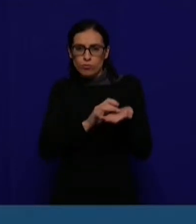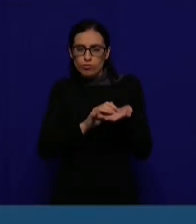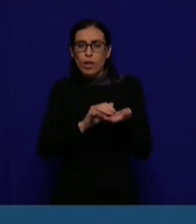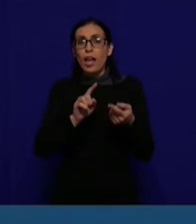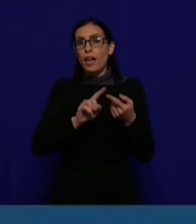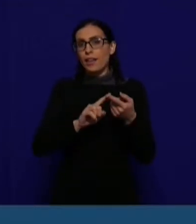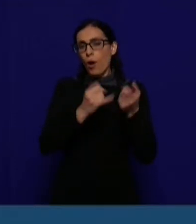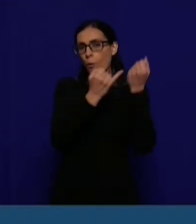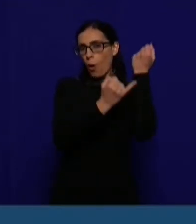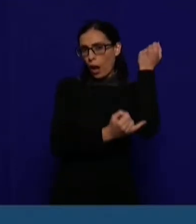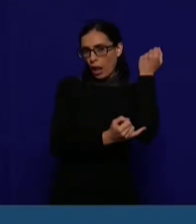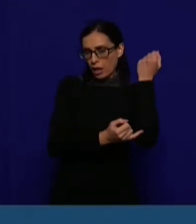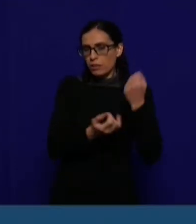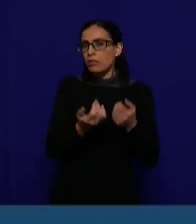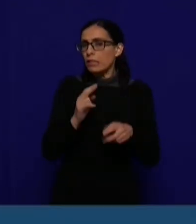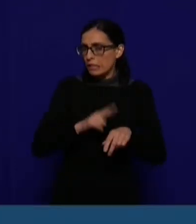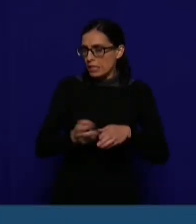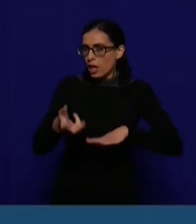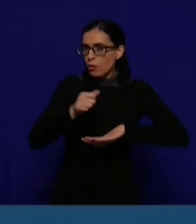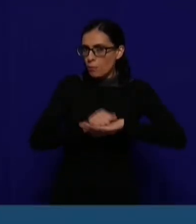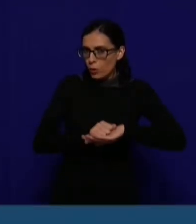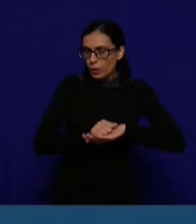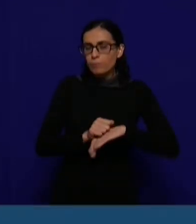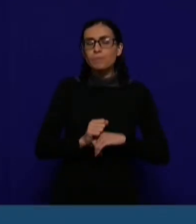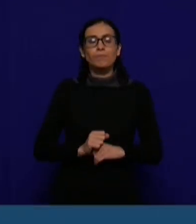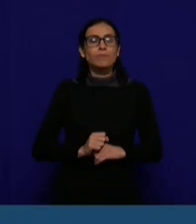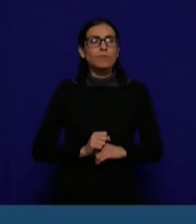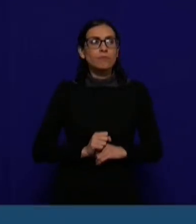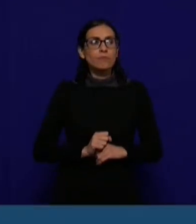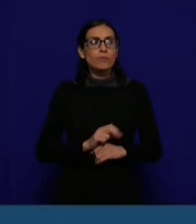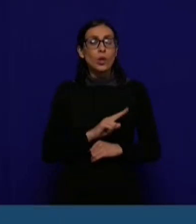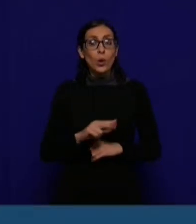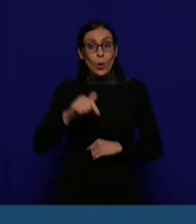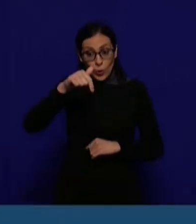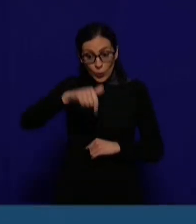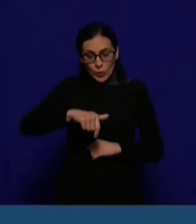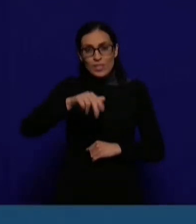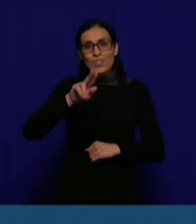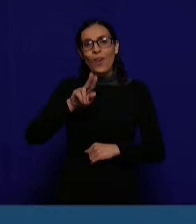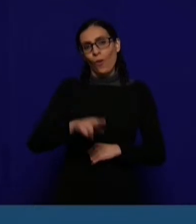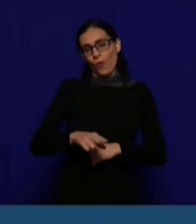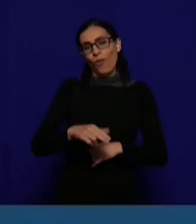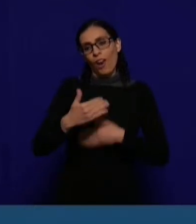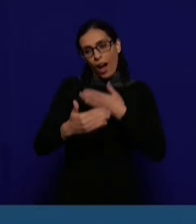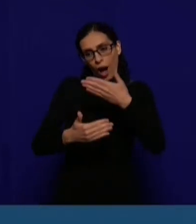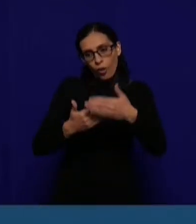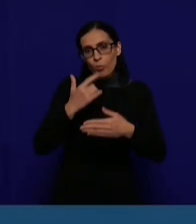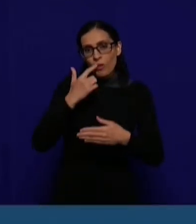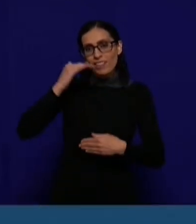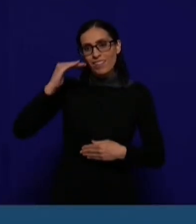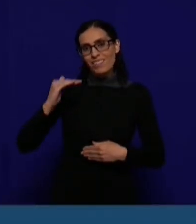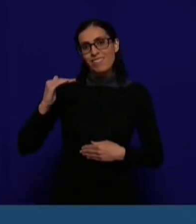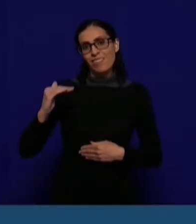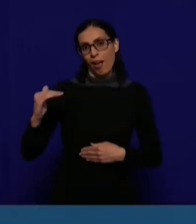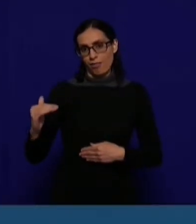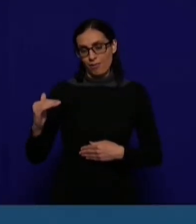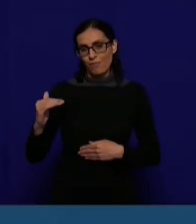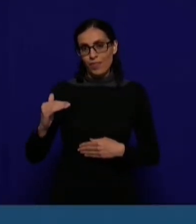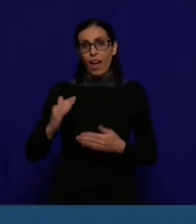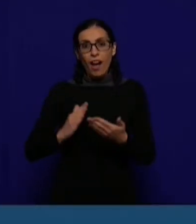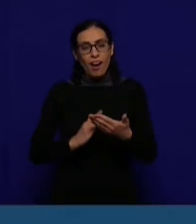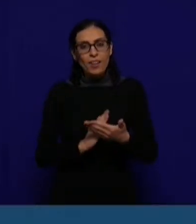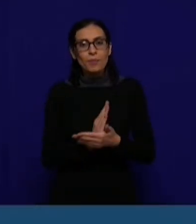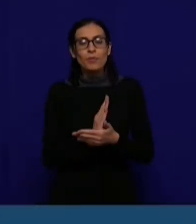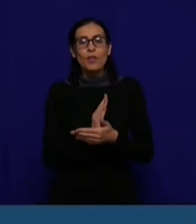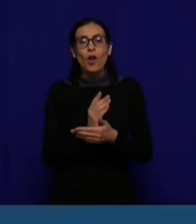għalikom. U issa wkoll bħalma qegħdin taraw li wasal iż-żmien issa li nibqgħu niżlin l-isfel ukoll bl-etajiet li aħna qegħdin